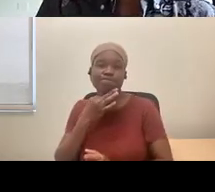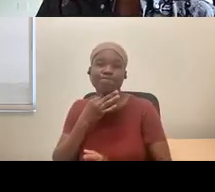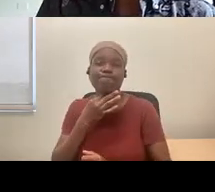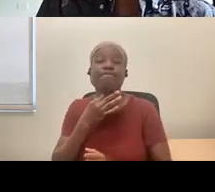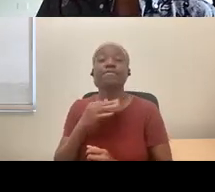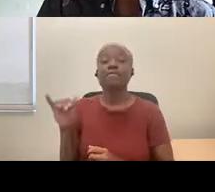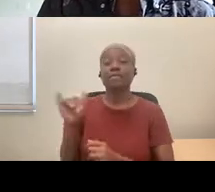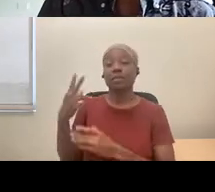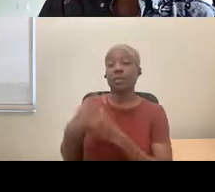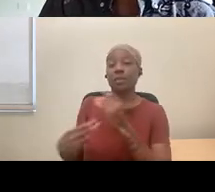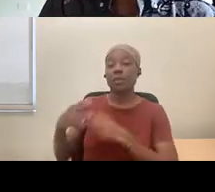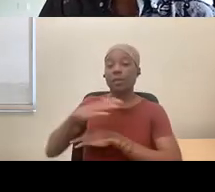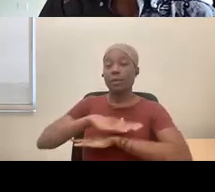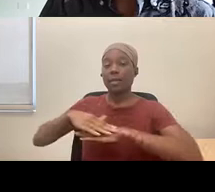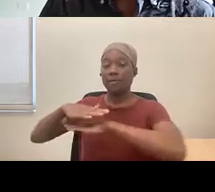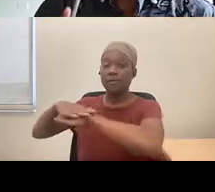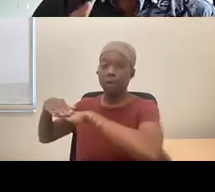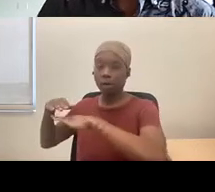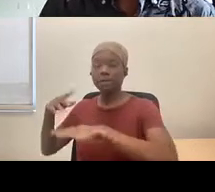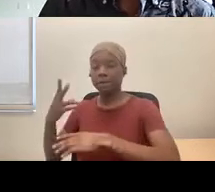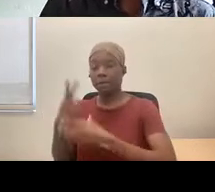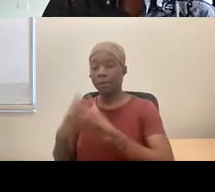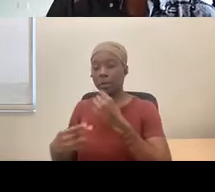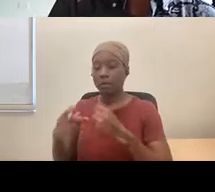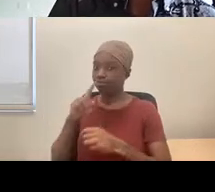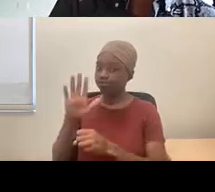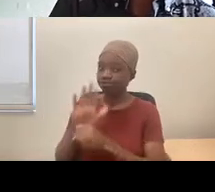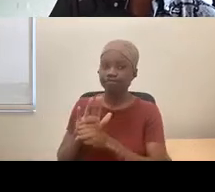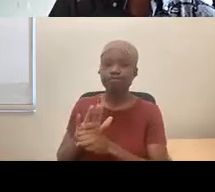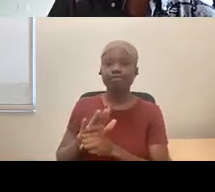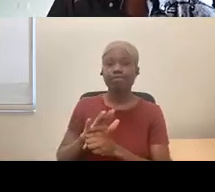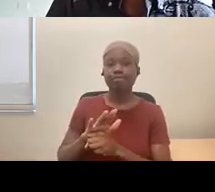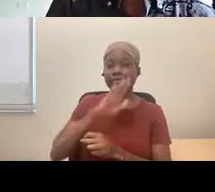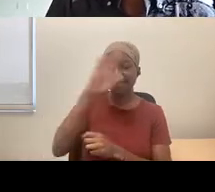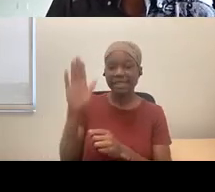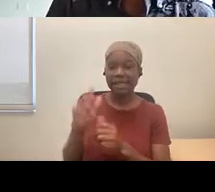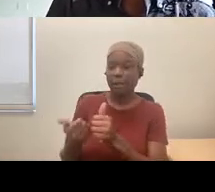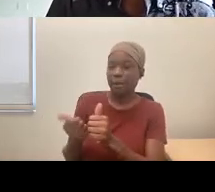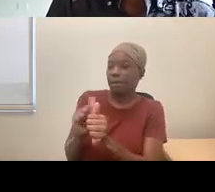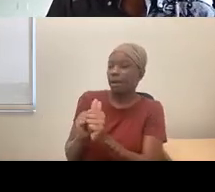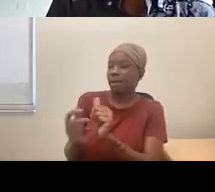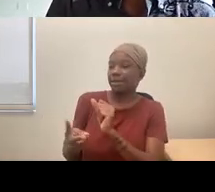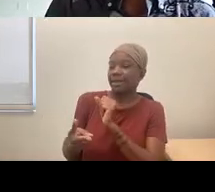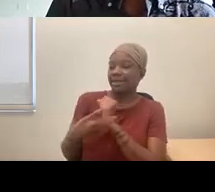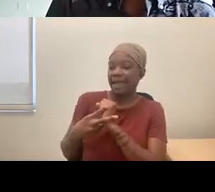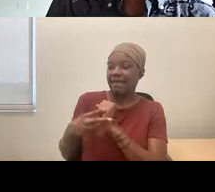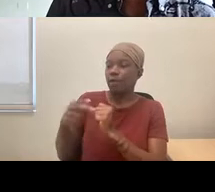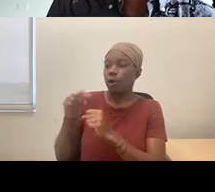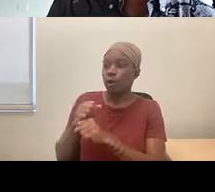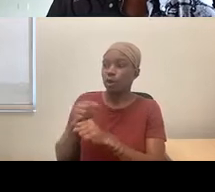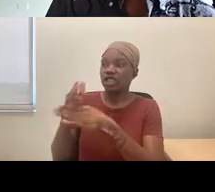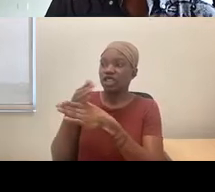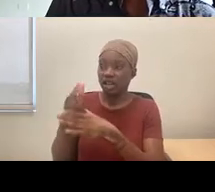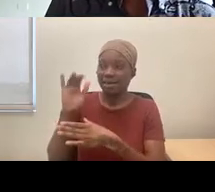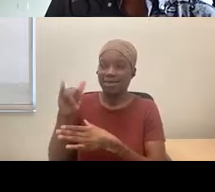Both platforms commit to never backing up that data or sending it from your